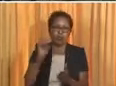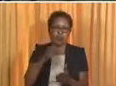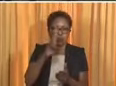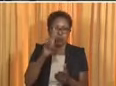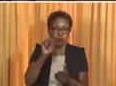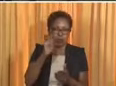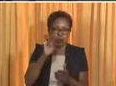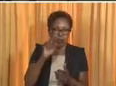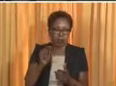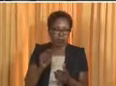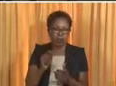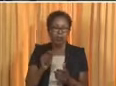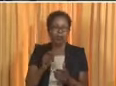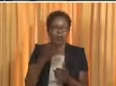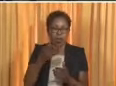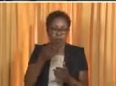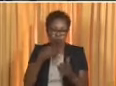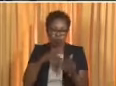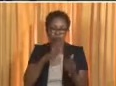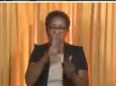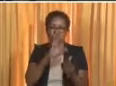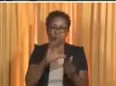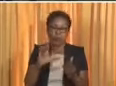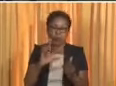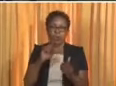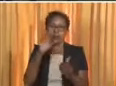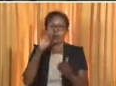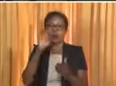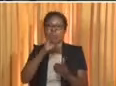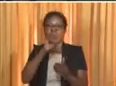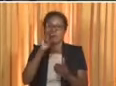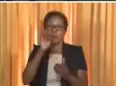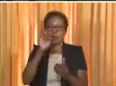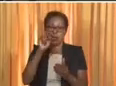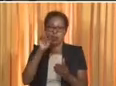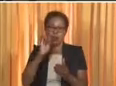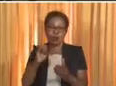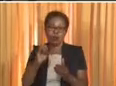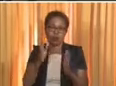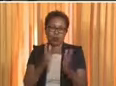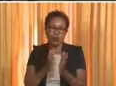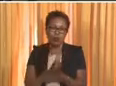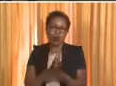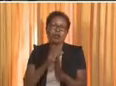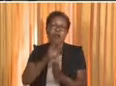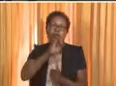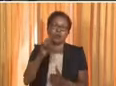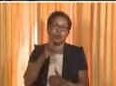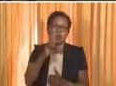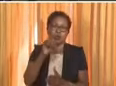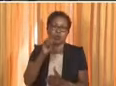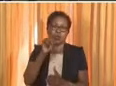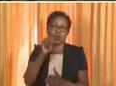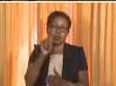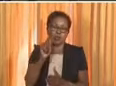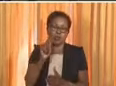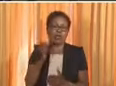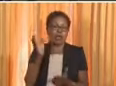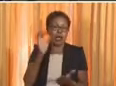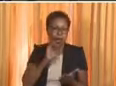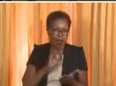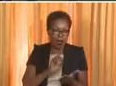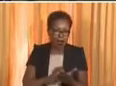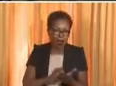to in this bill are Dennis Wawero and Junet Mohammed. The record speaks for itself. Further,